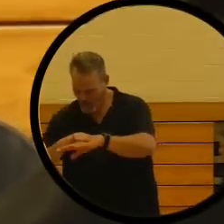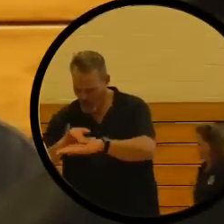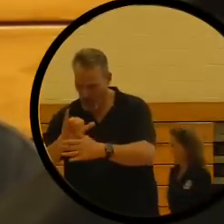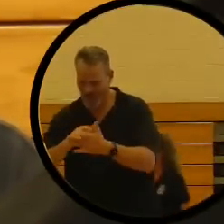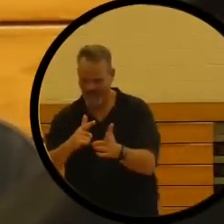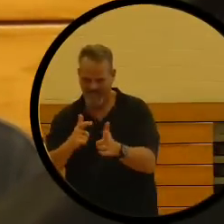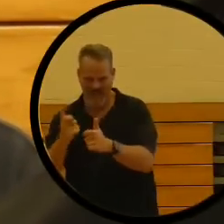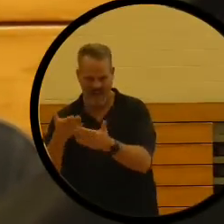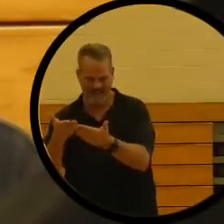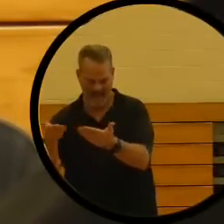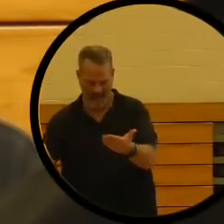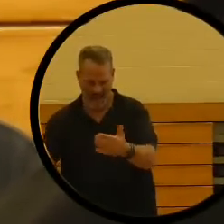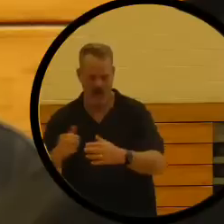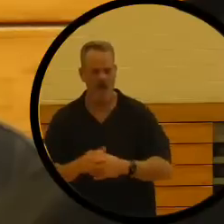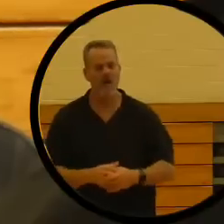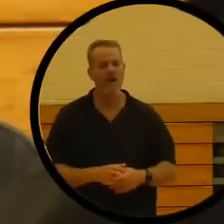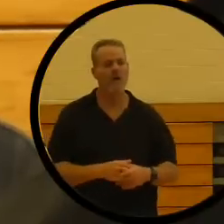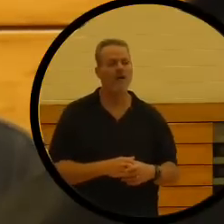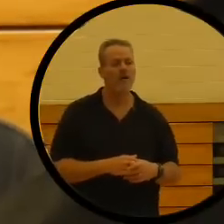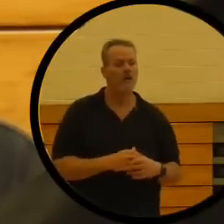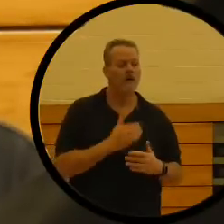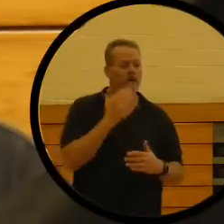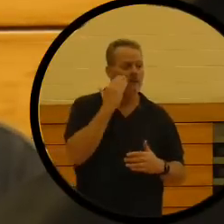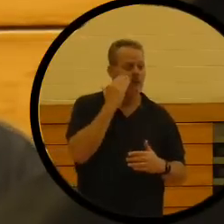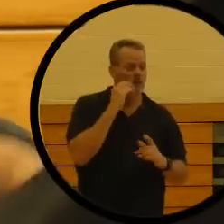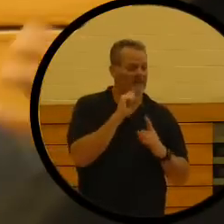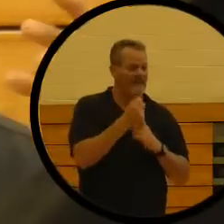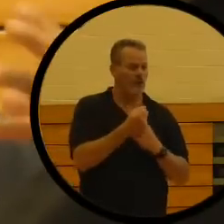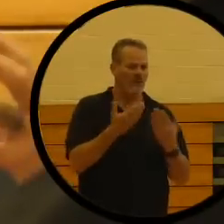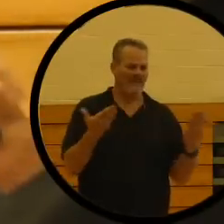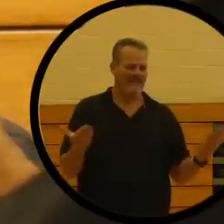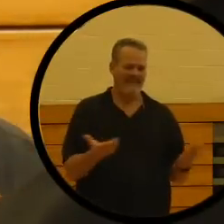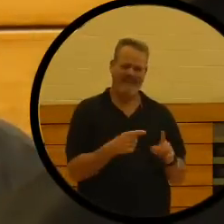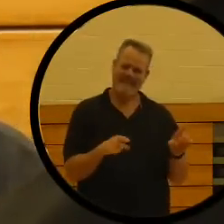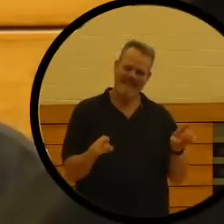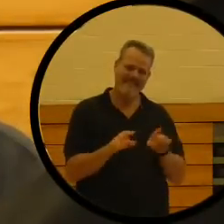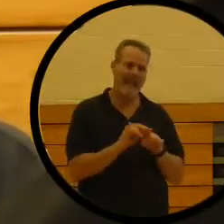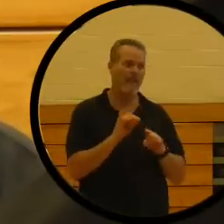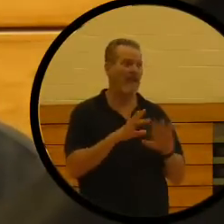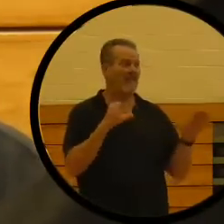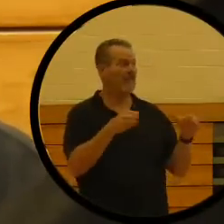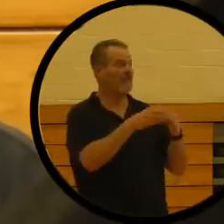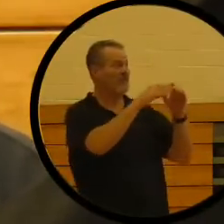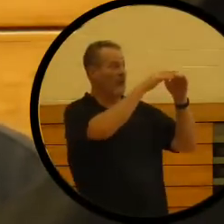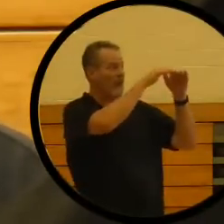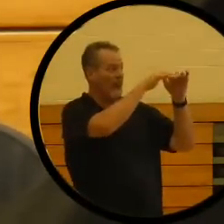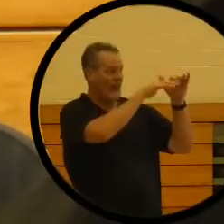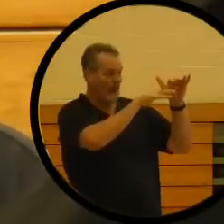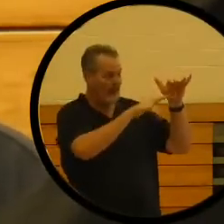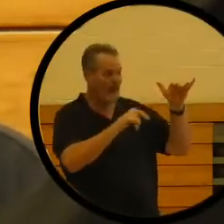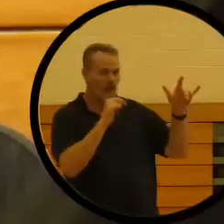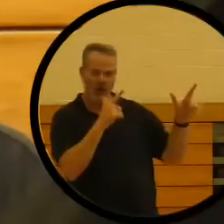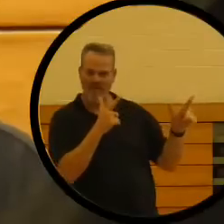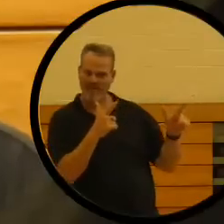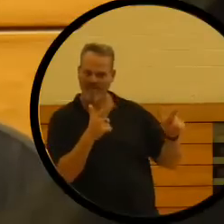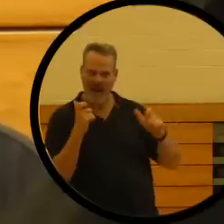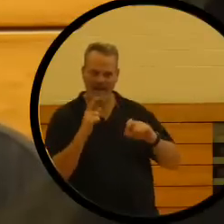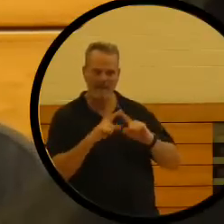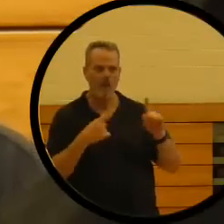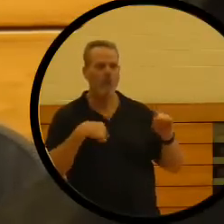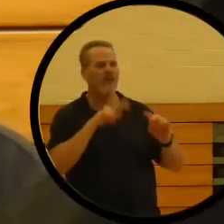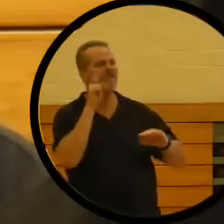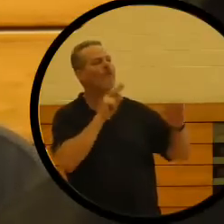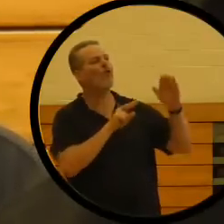there. But, you know, situation could be the same here where the flow is coming down, not as fast, but we can kind of